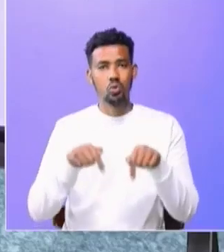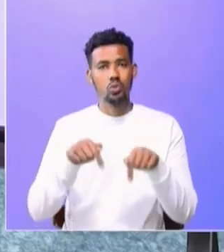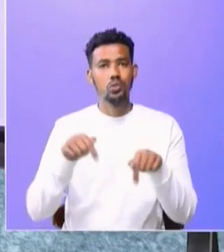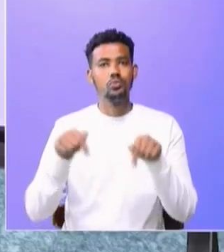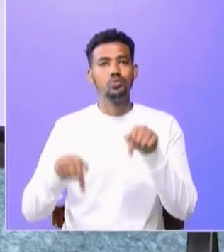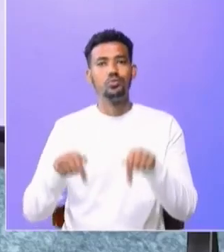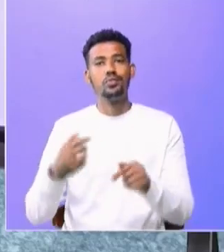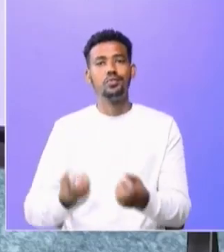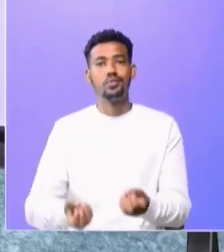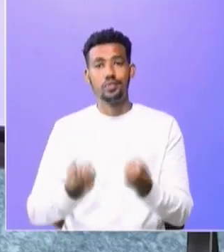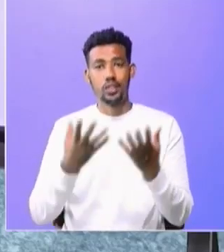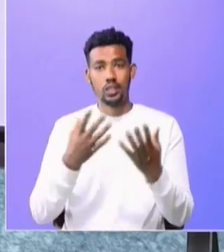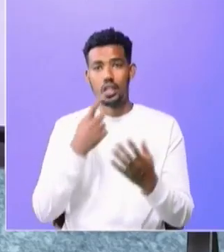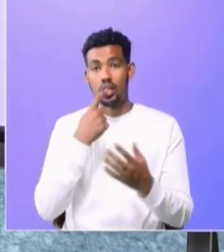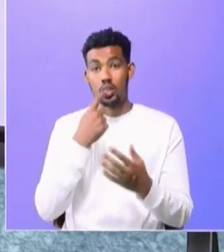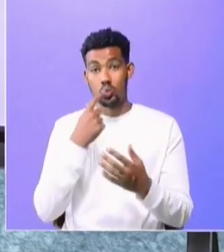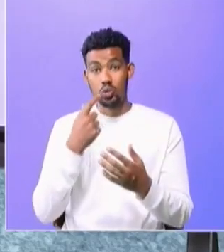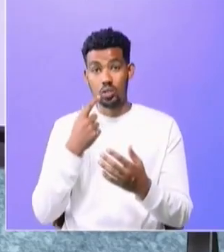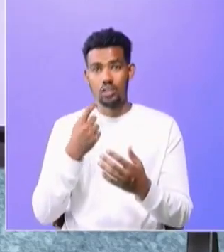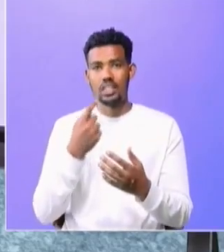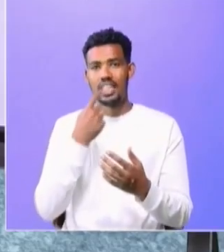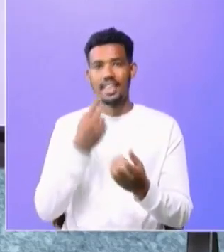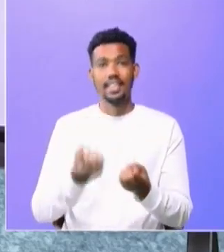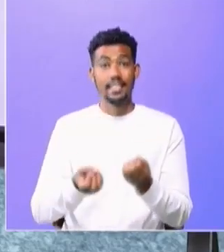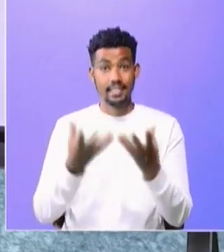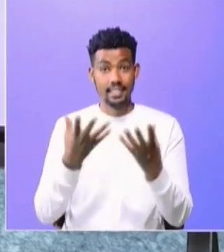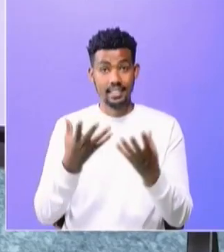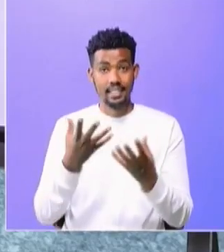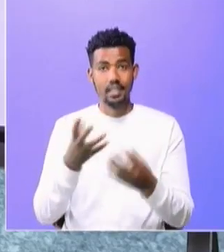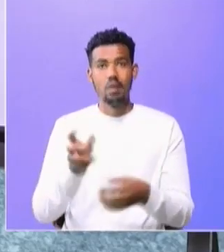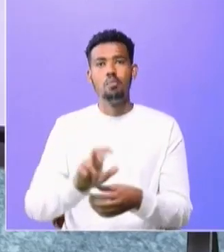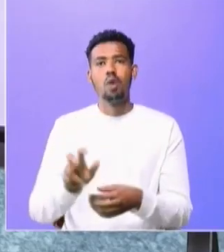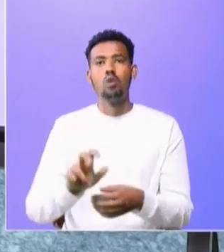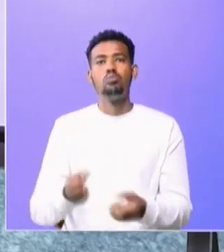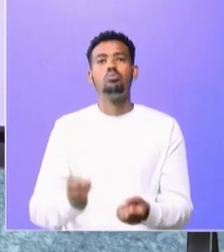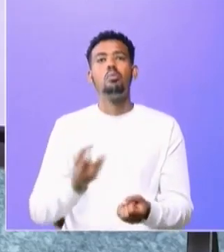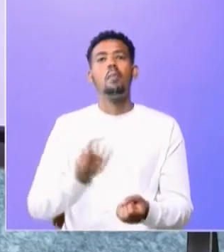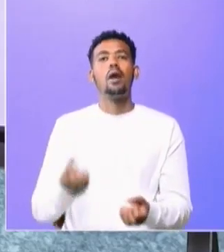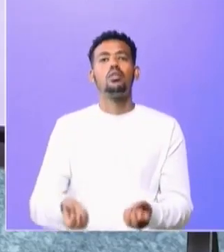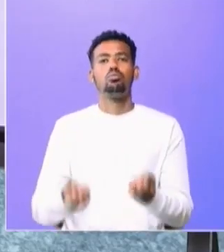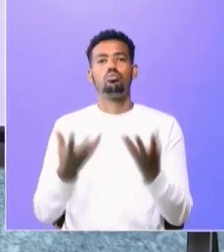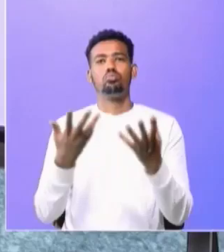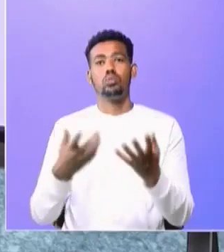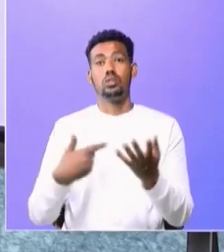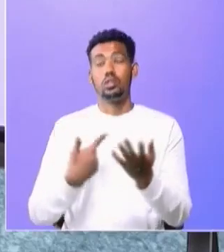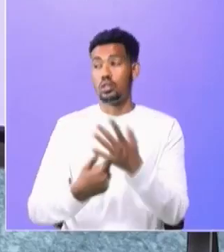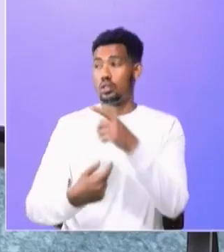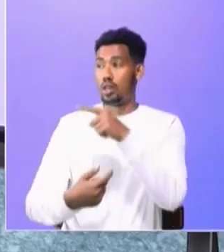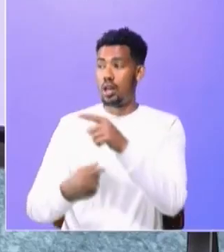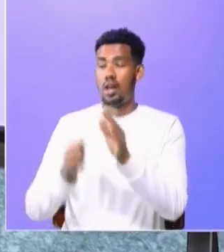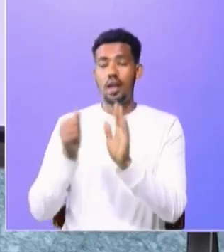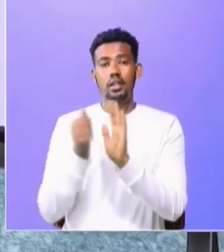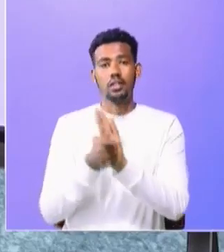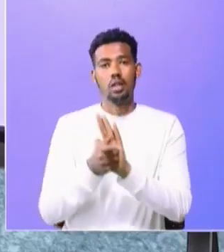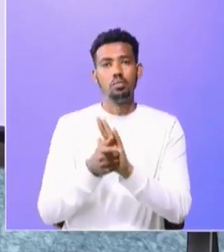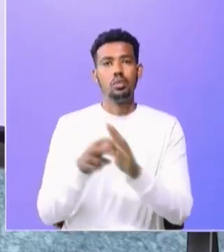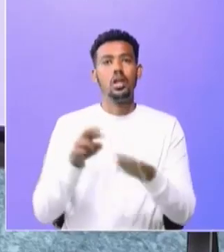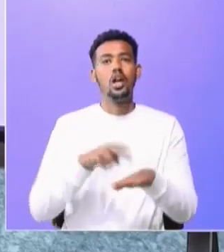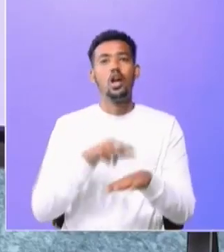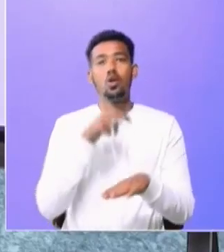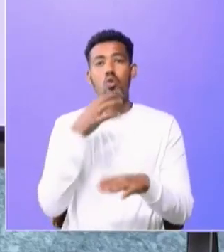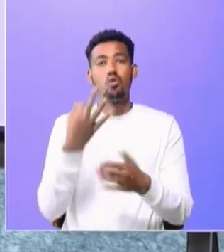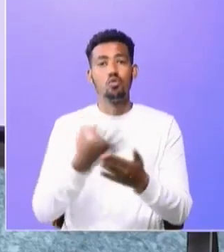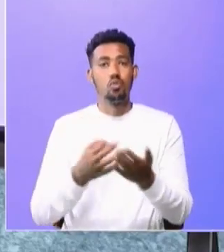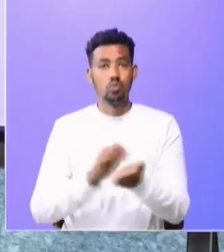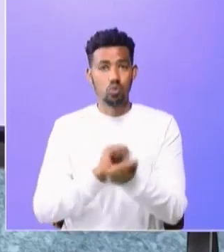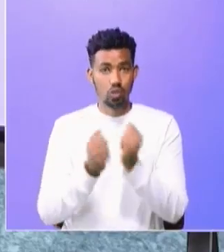feet, toes, teeth, mouse, mice. These are examples of irregular form of to